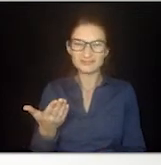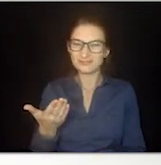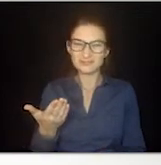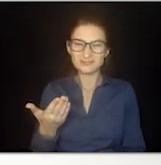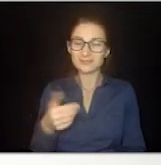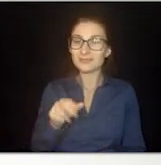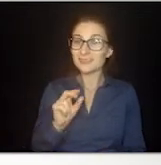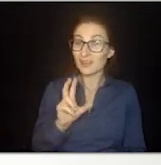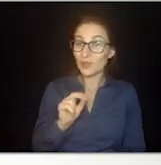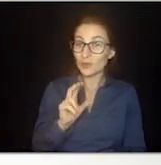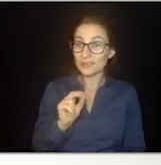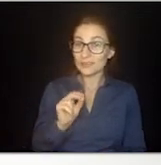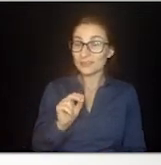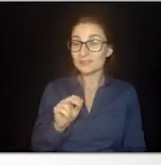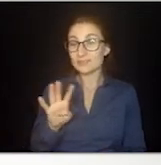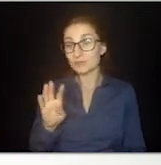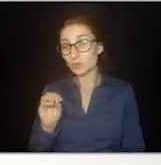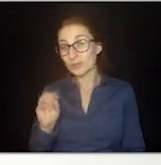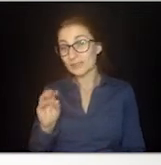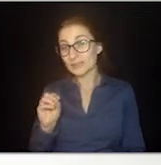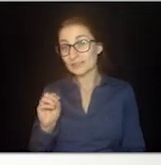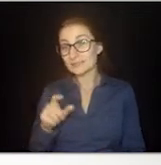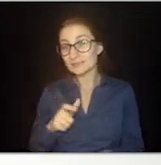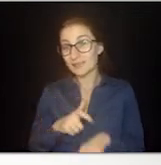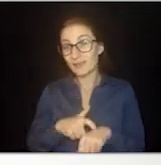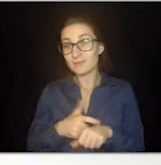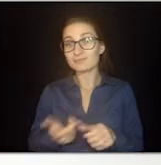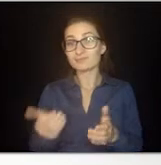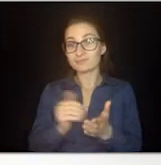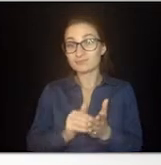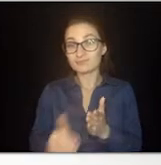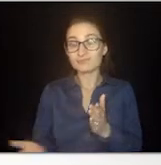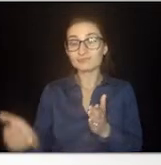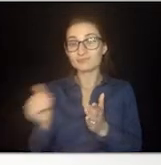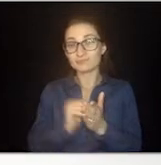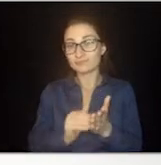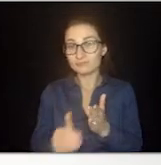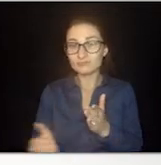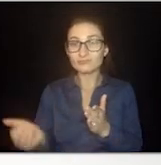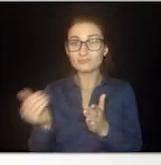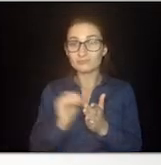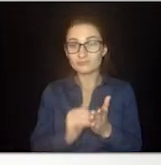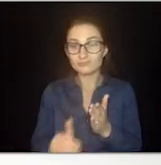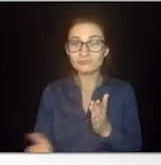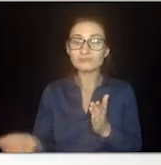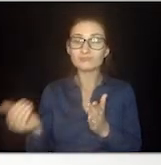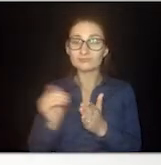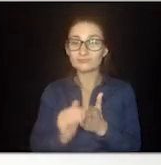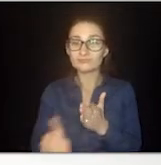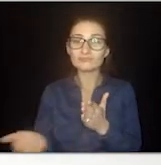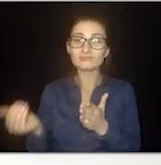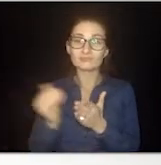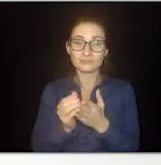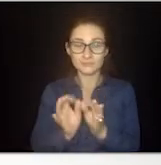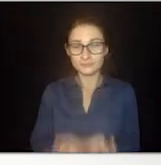It's going to be 30 or 40 times for our kids because they need that